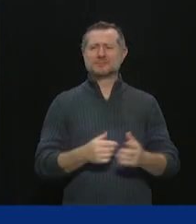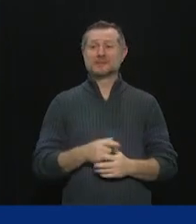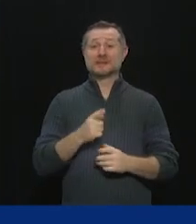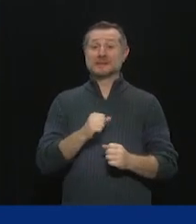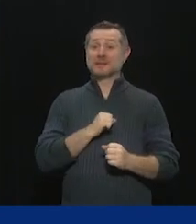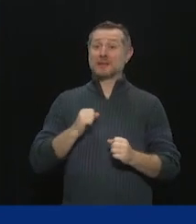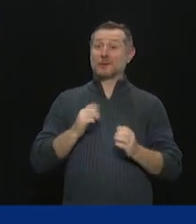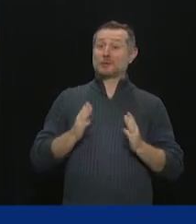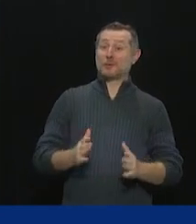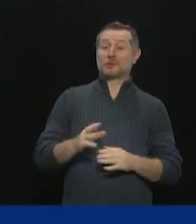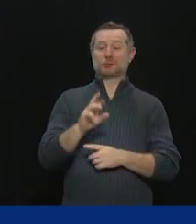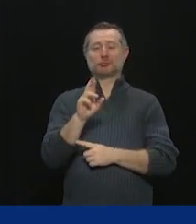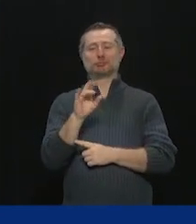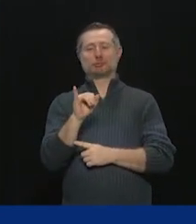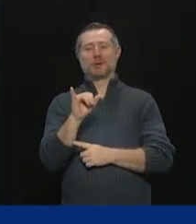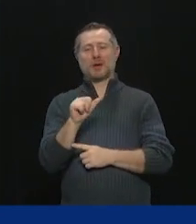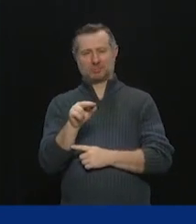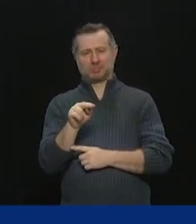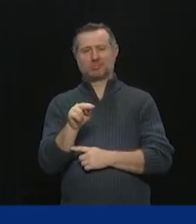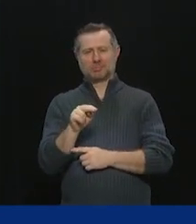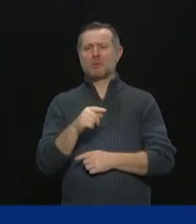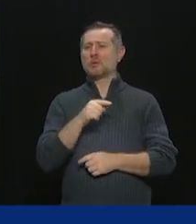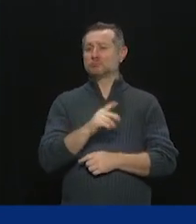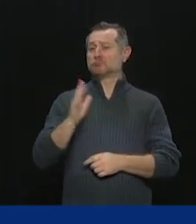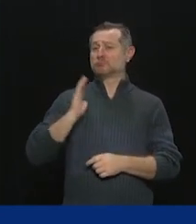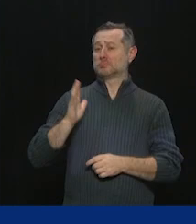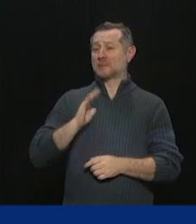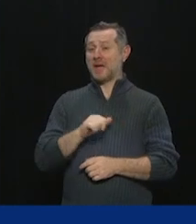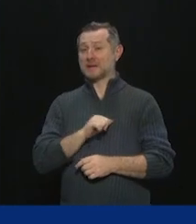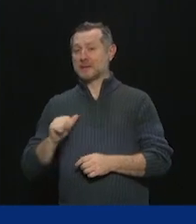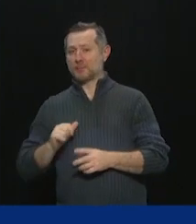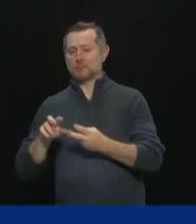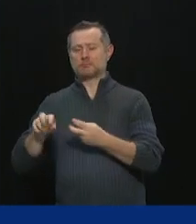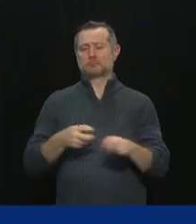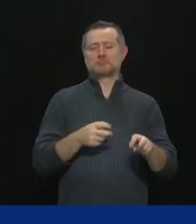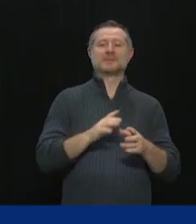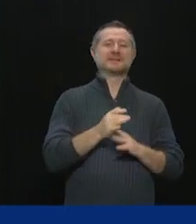hit the ground running from his experience at the Assembly. He's been out there for us.